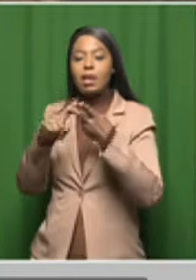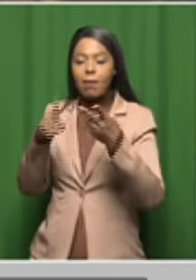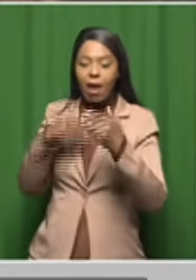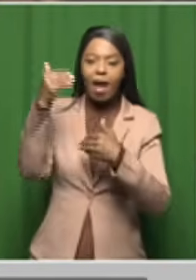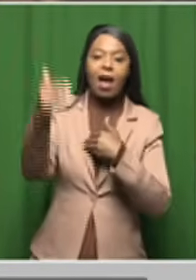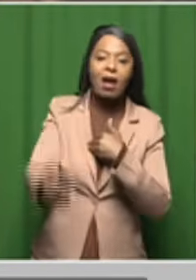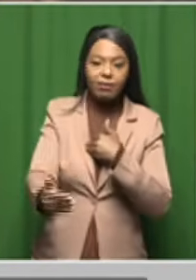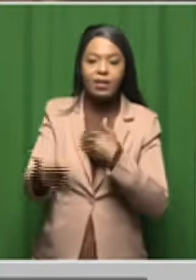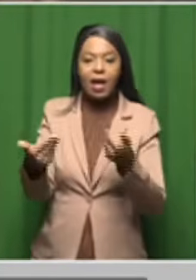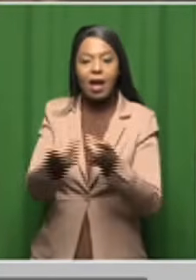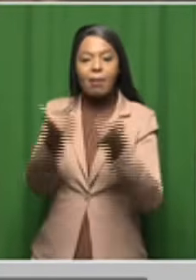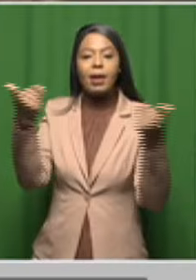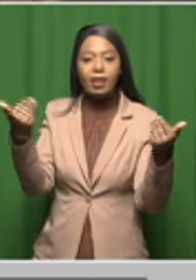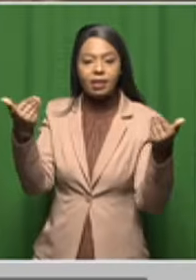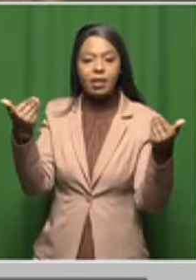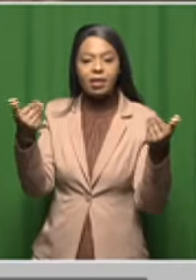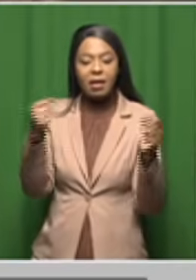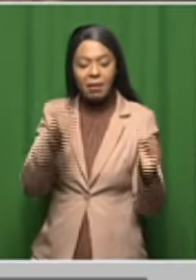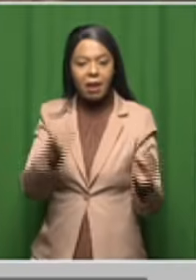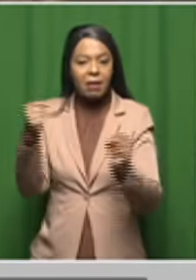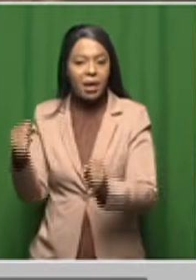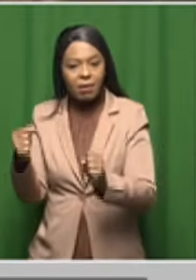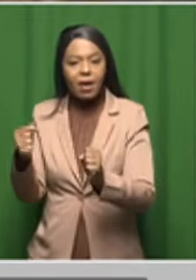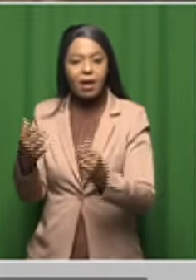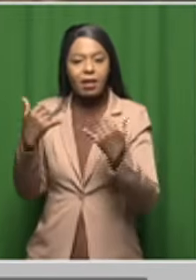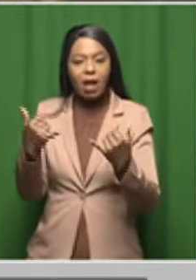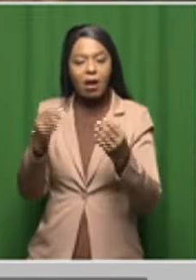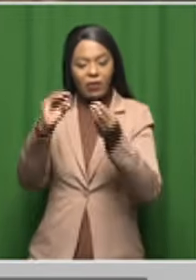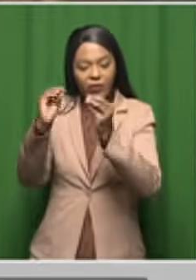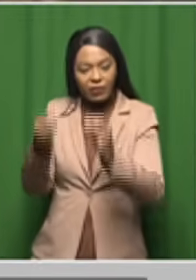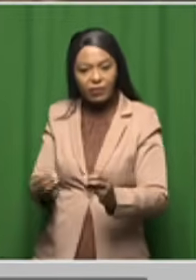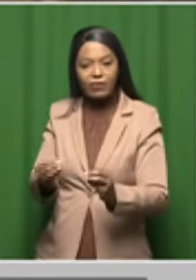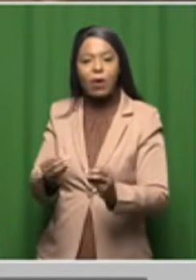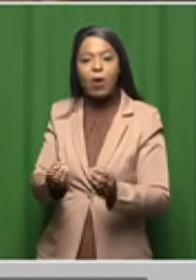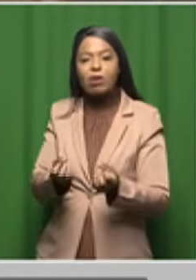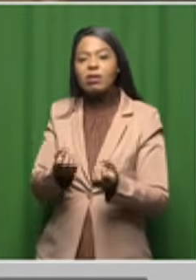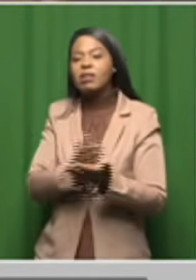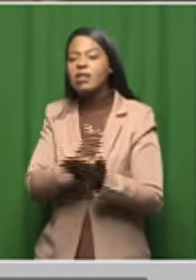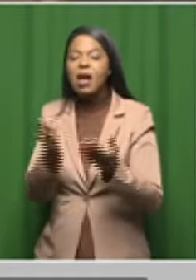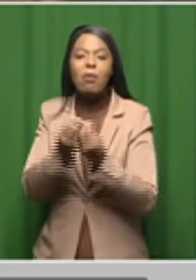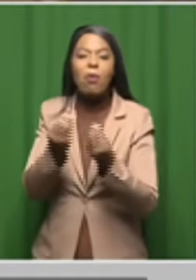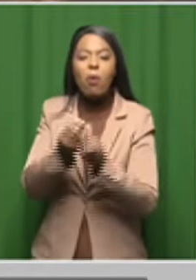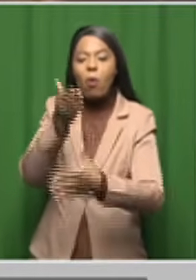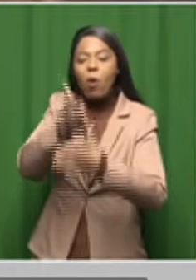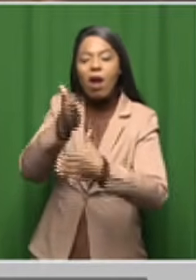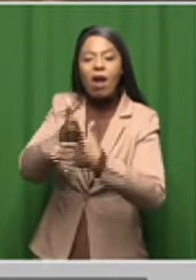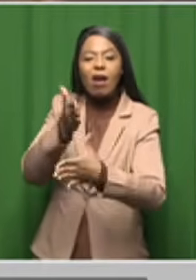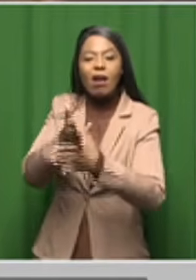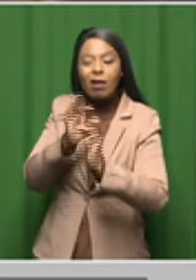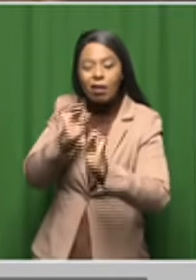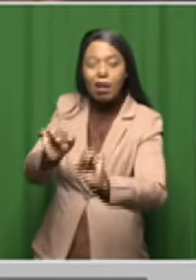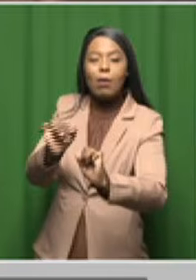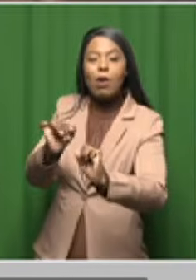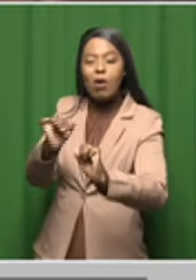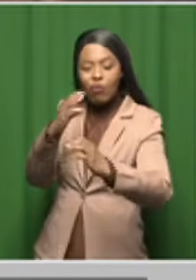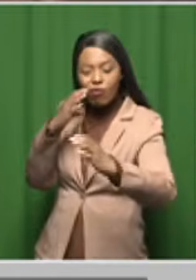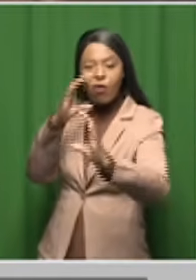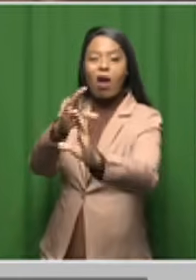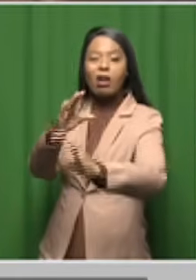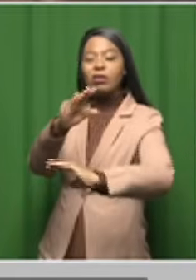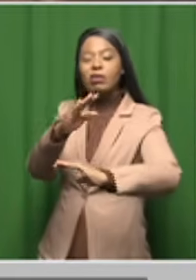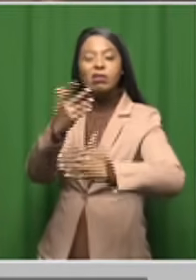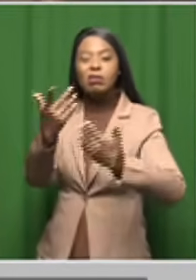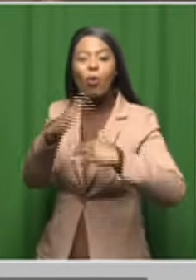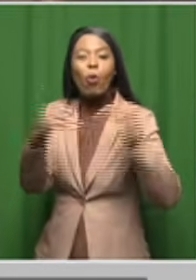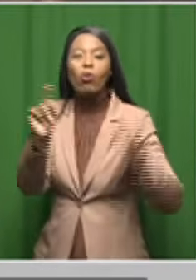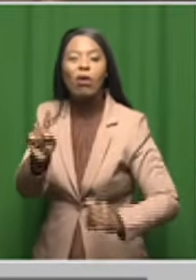themes that is explored ultimately through the work? What are some of the realities that comes through, that the conversations